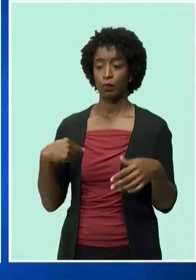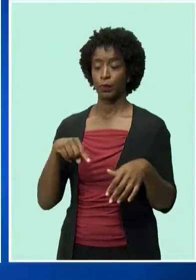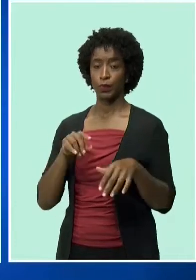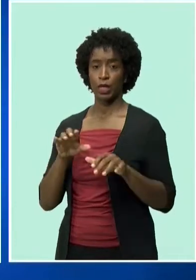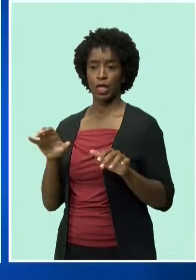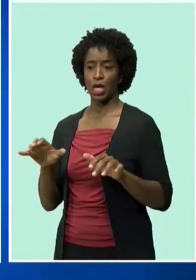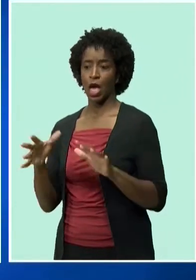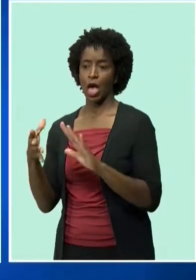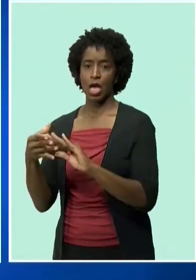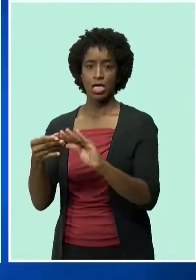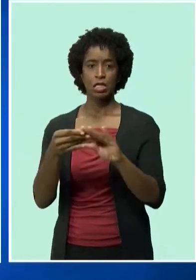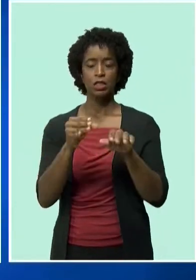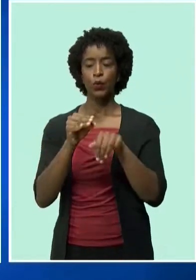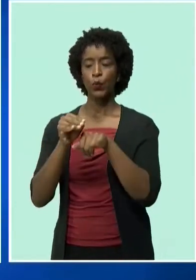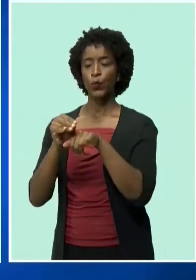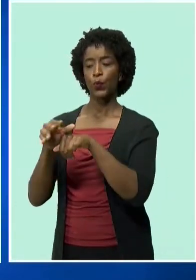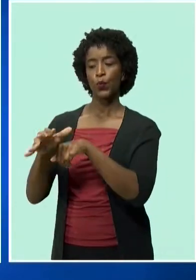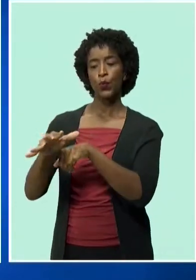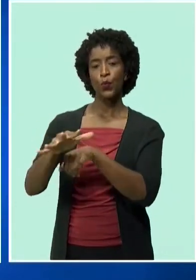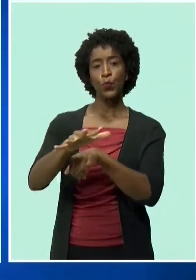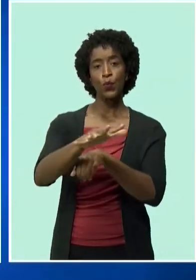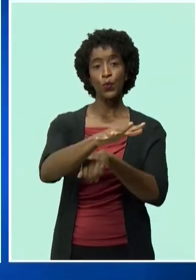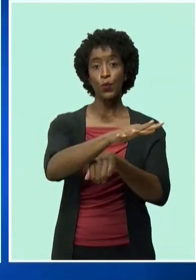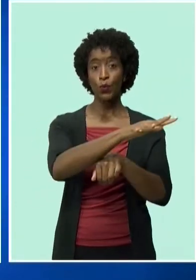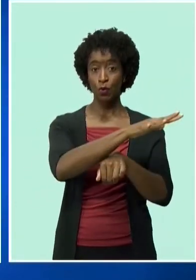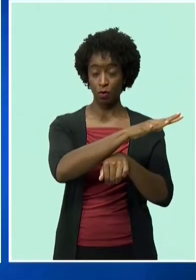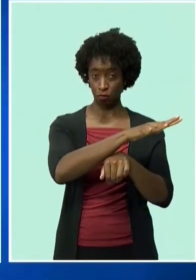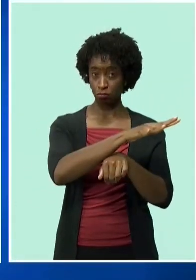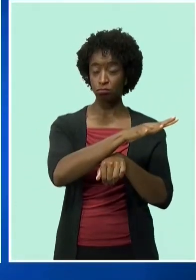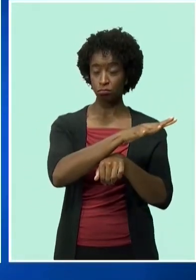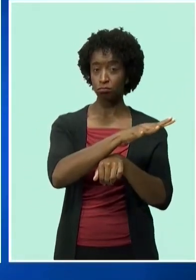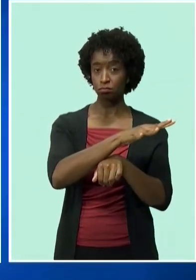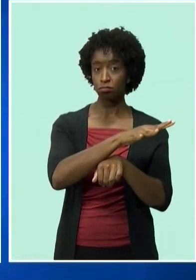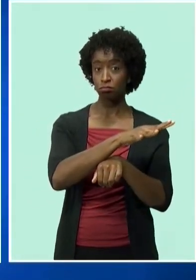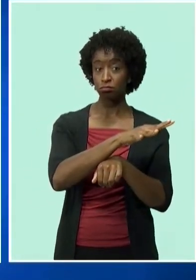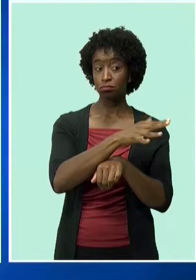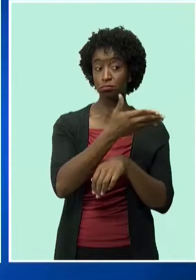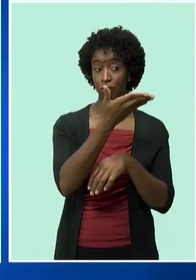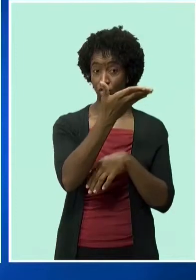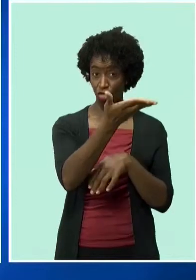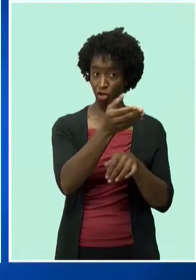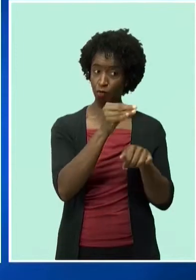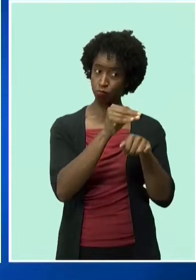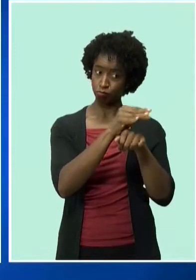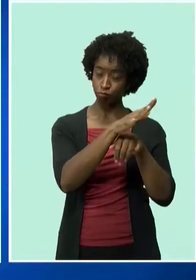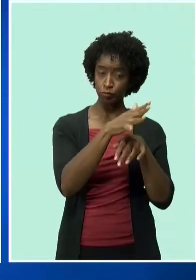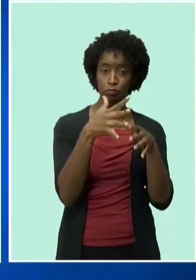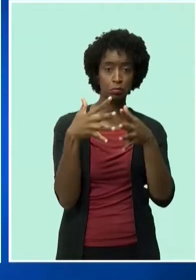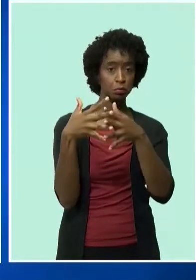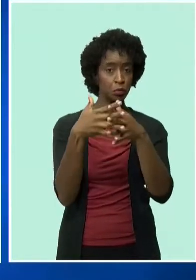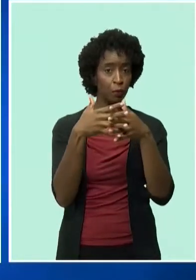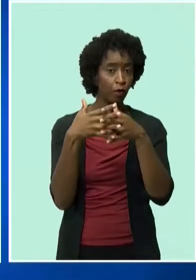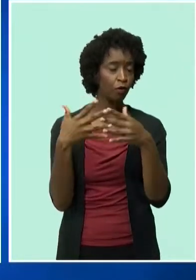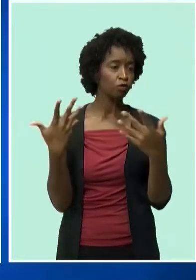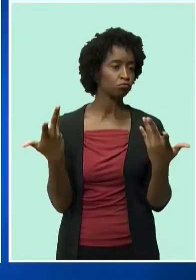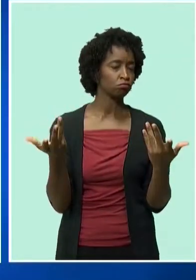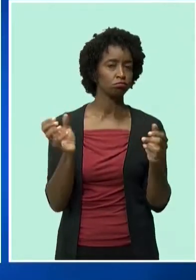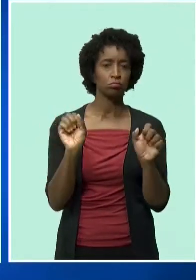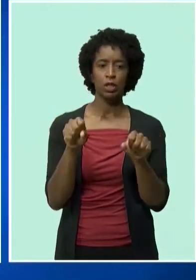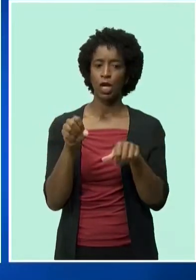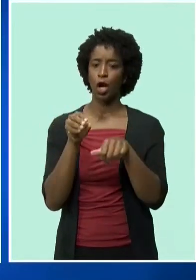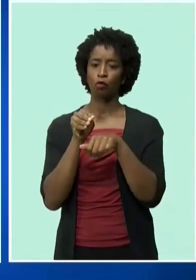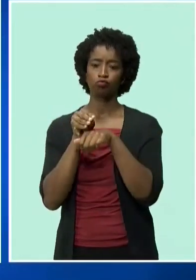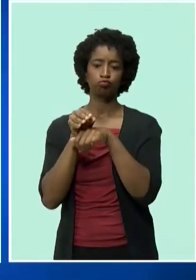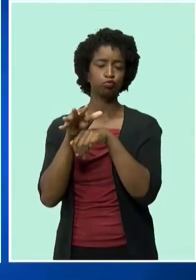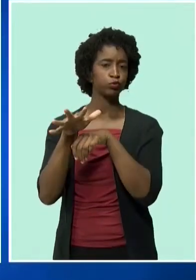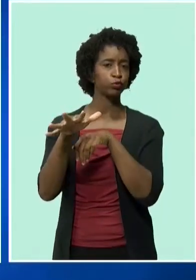to the corridors of financial influence and financial power in the United States, all the way to the corridors of financial influence